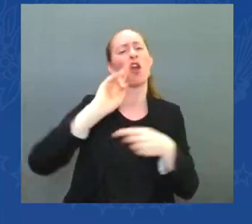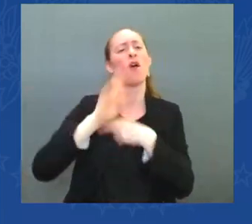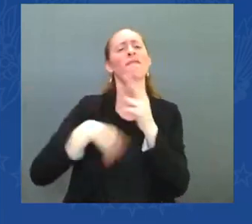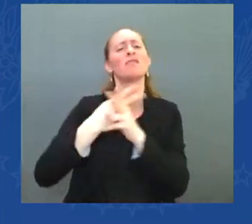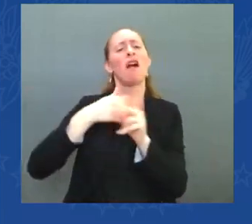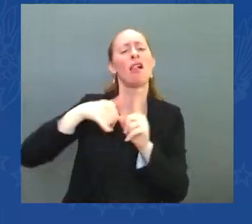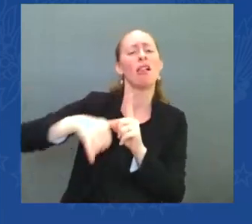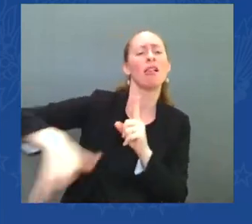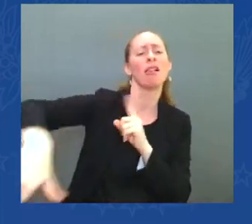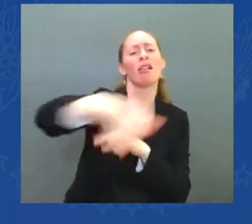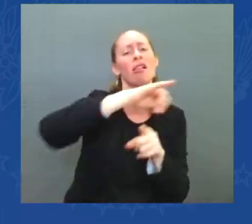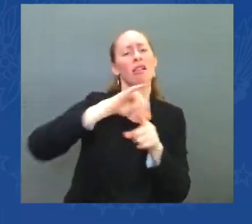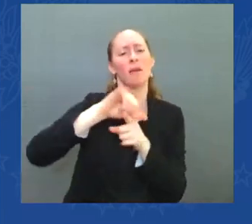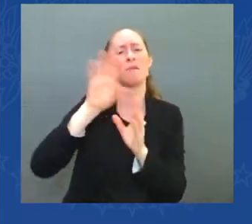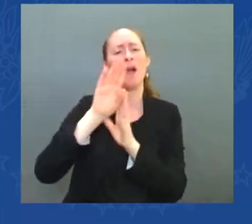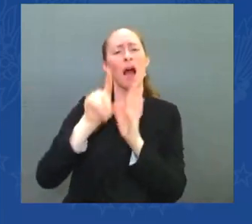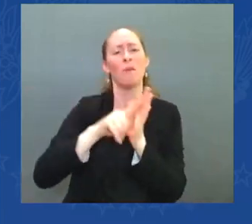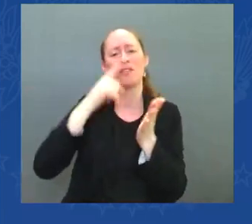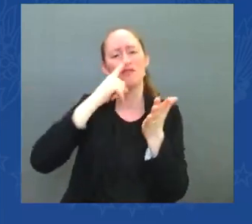Universal background checks.